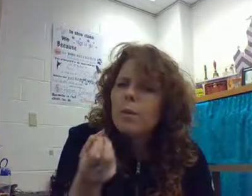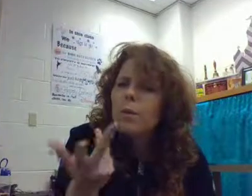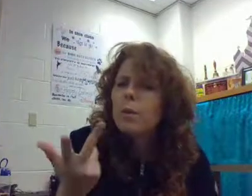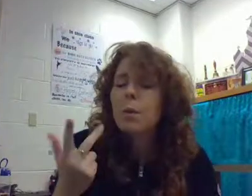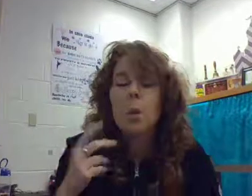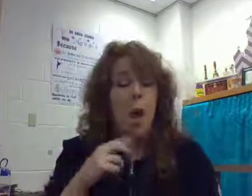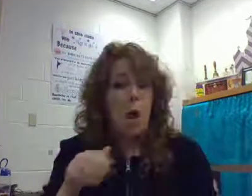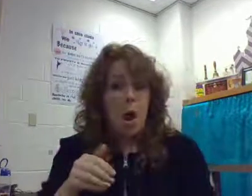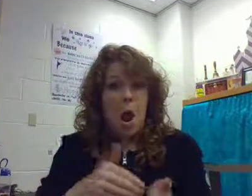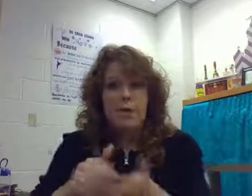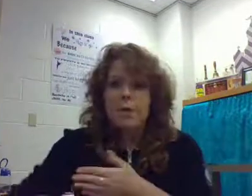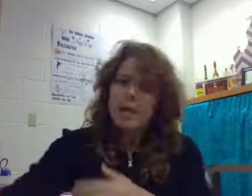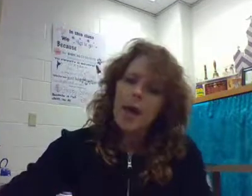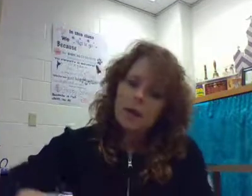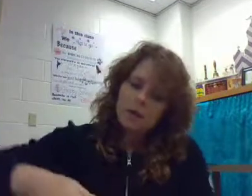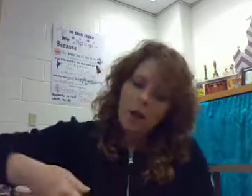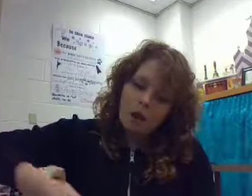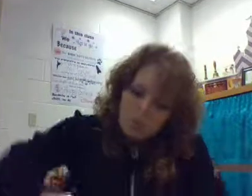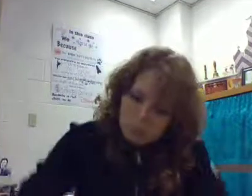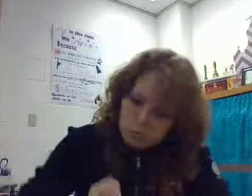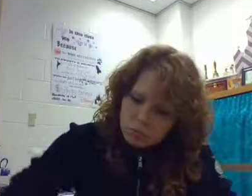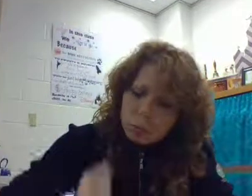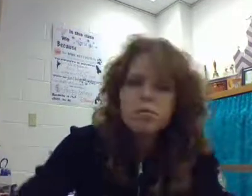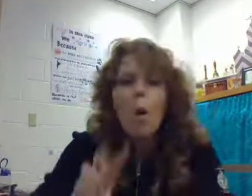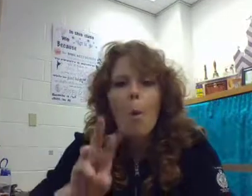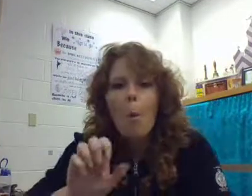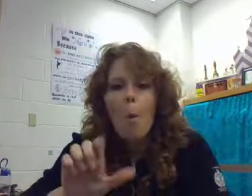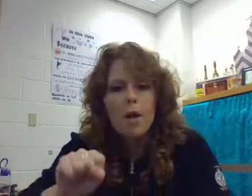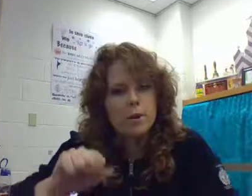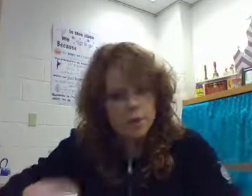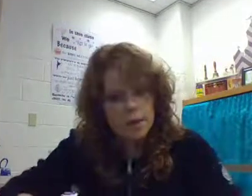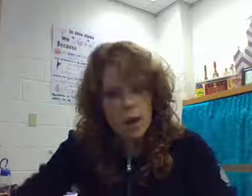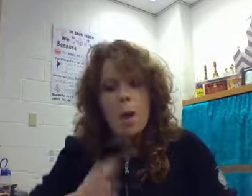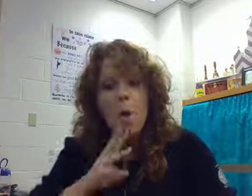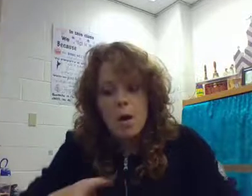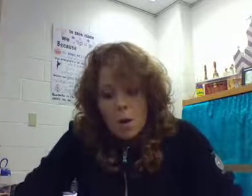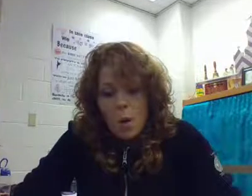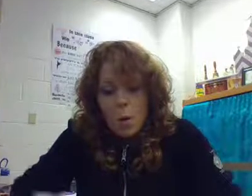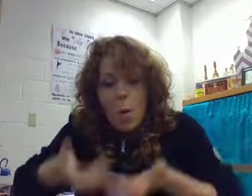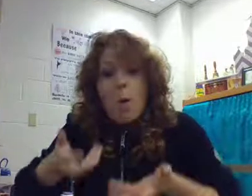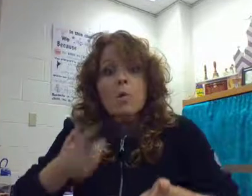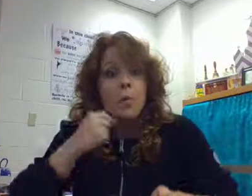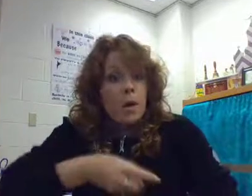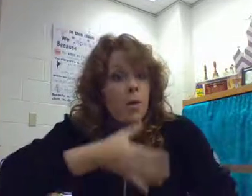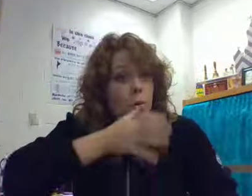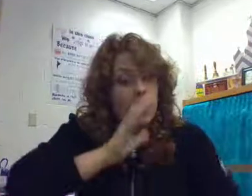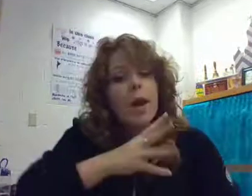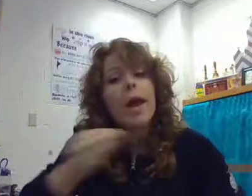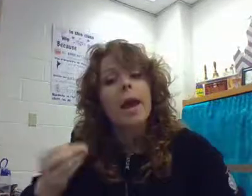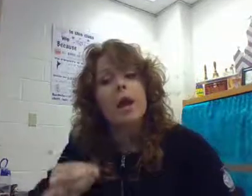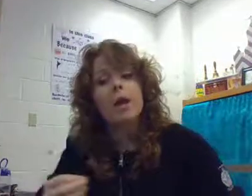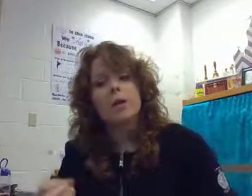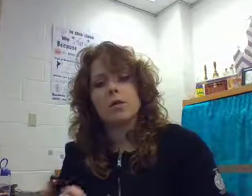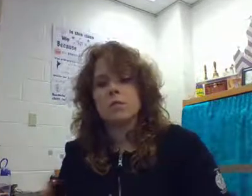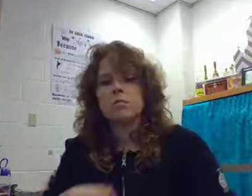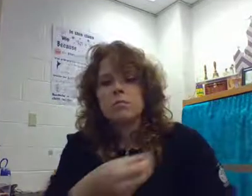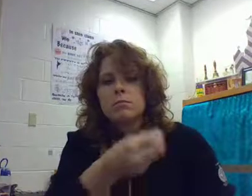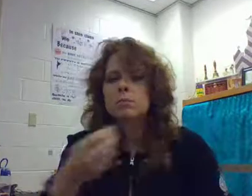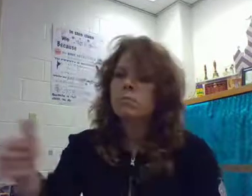most often had to dig wells and ditches to get enough water for drinking and for raising crops.